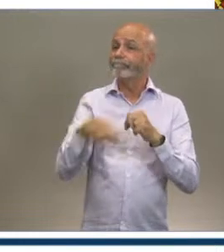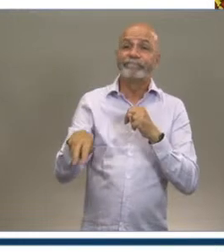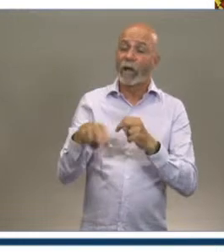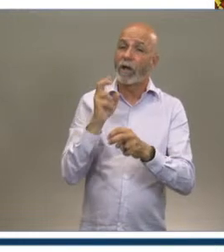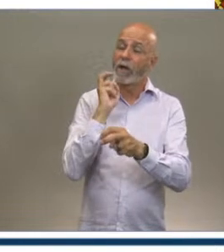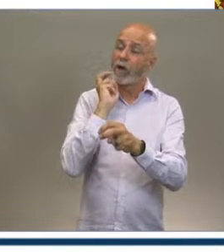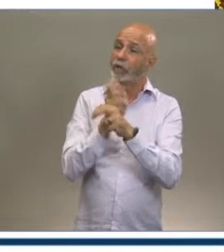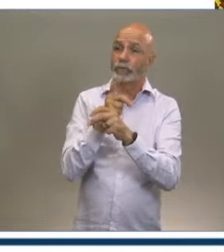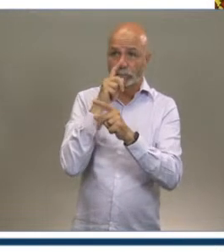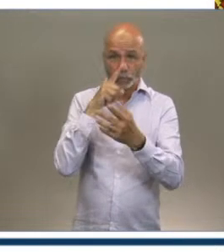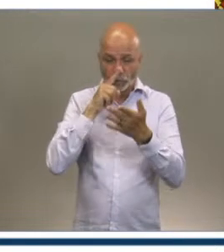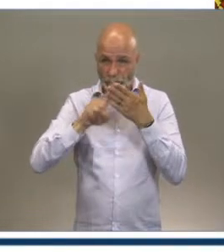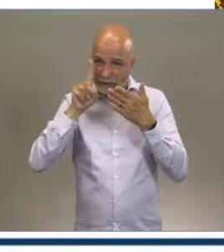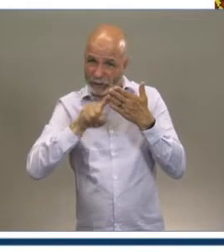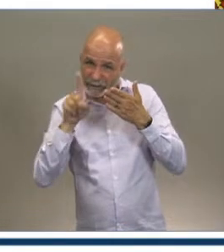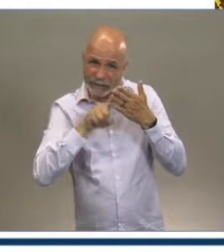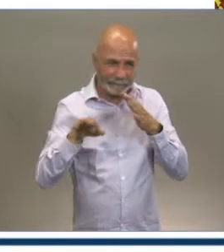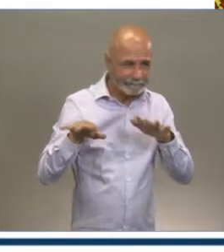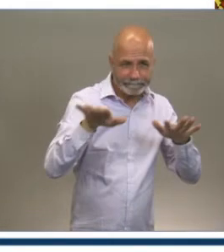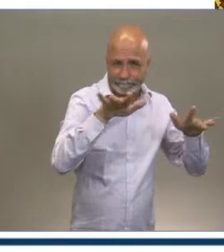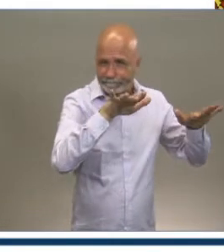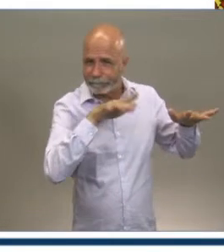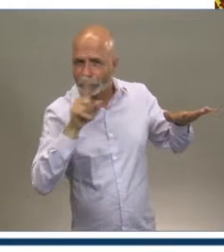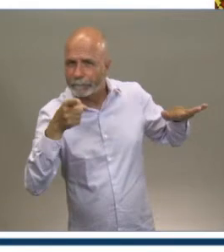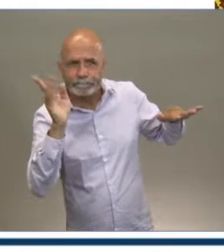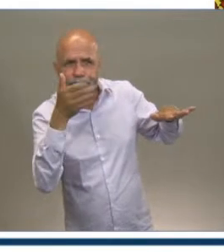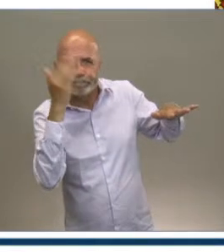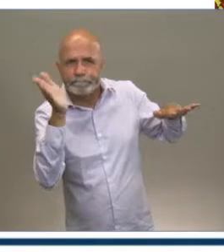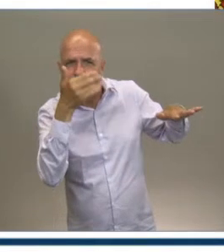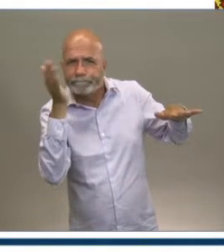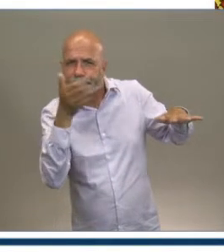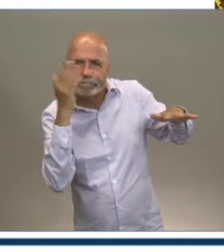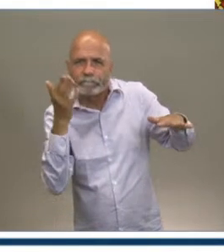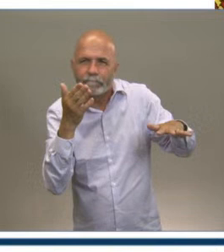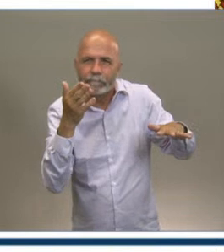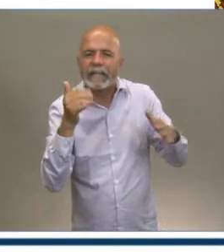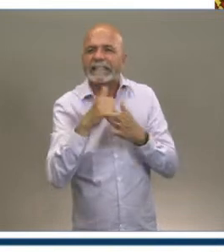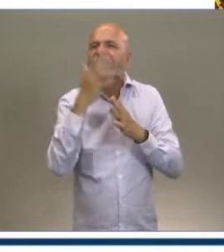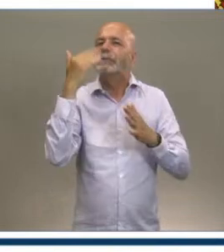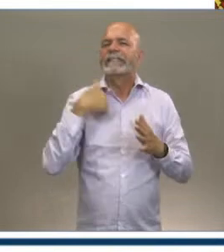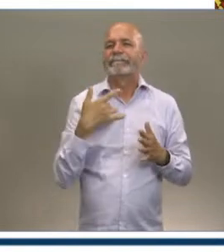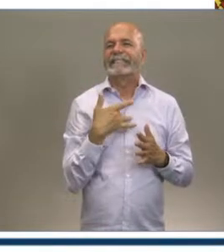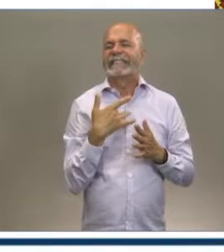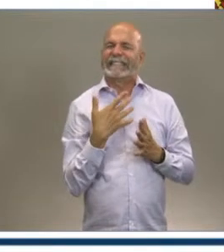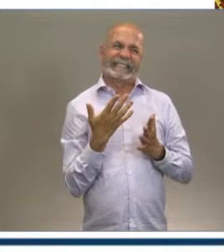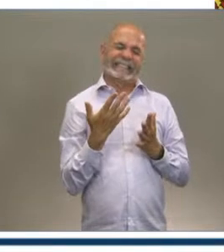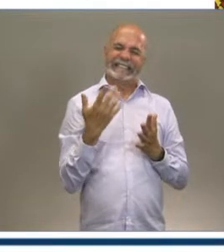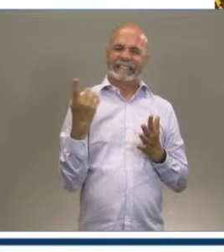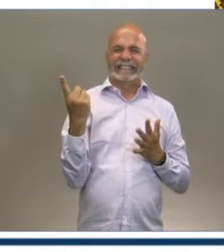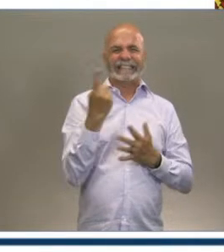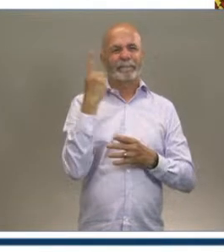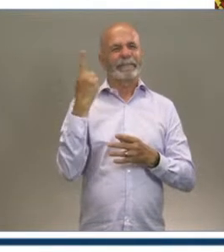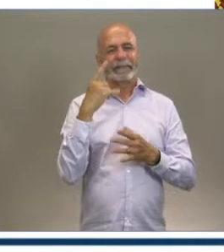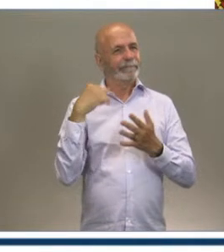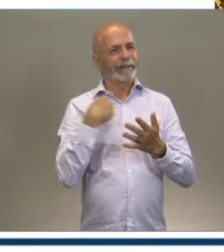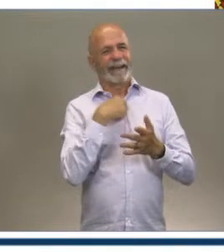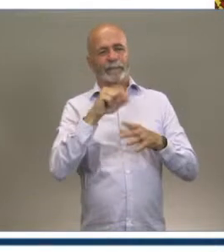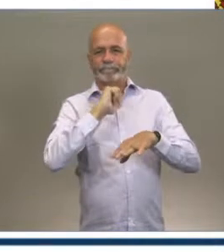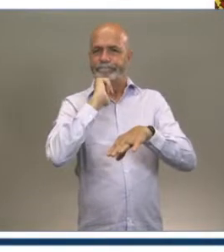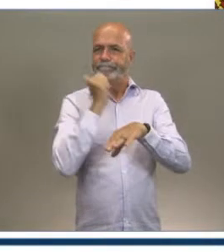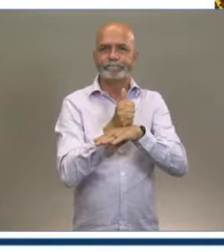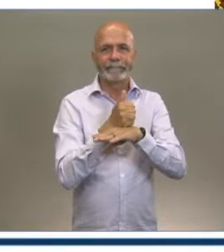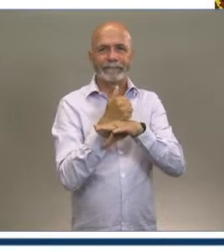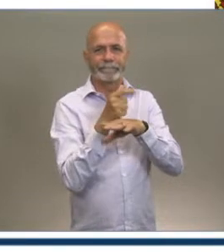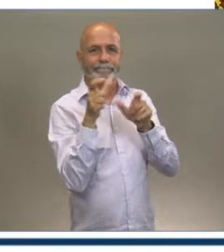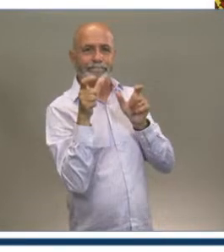through, and that's part of the reason why we thought that we should have this protection mechanism in place, because at the New Brunswick